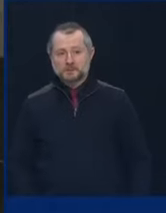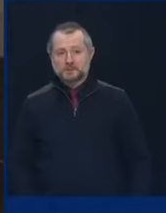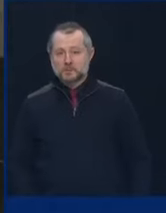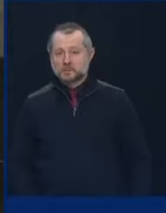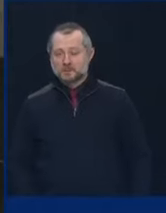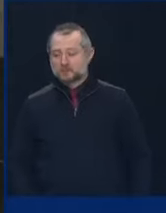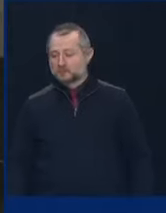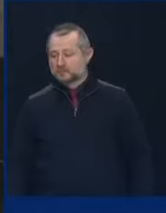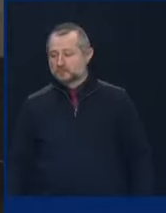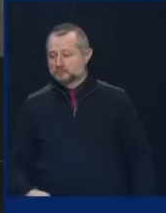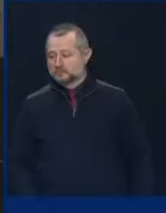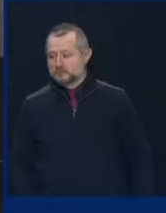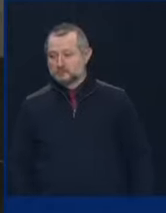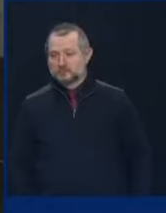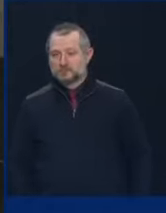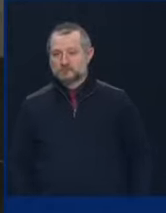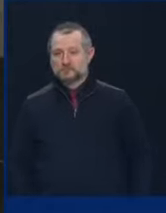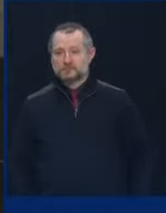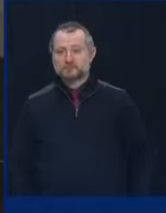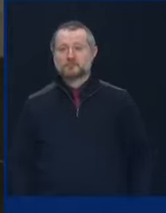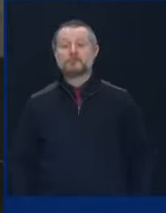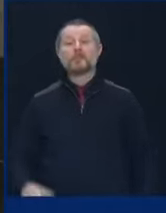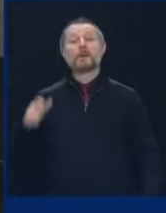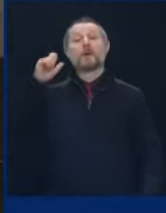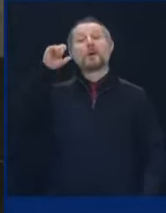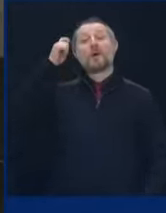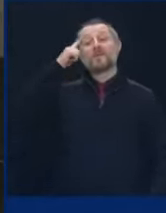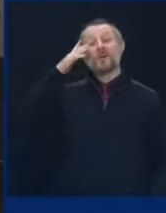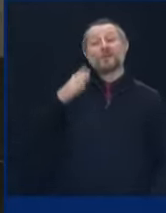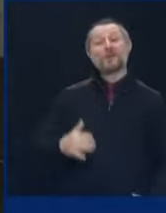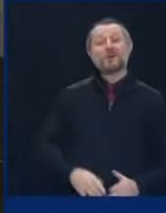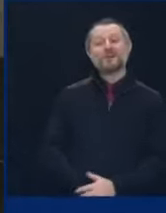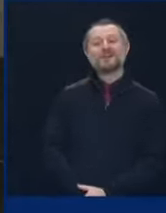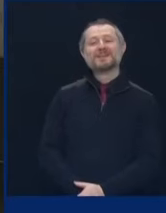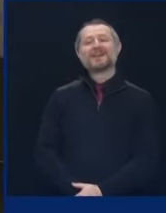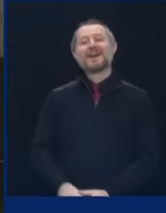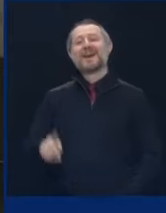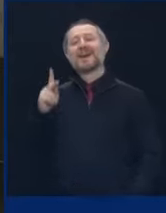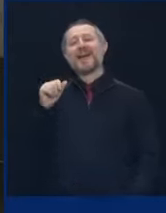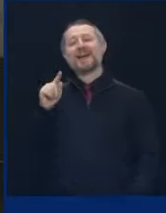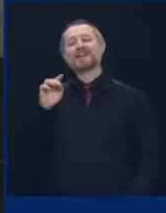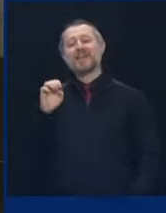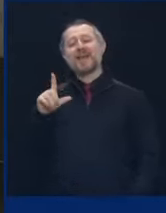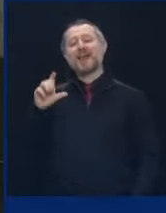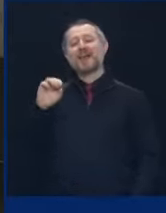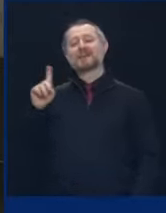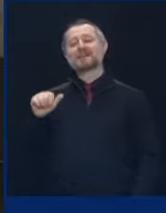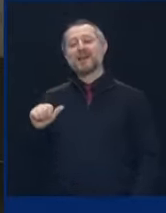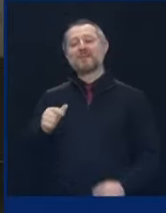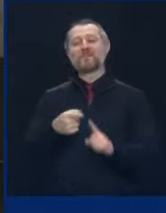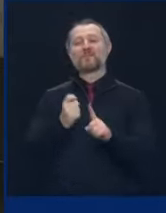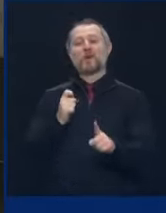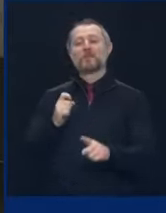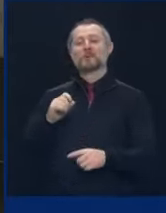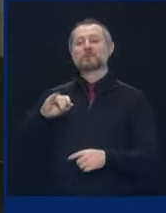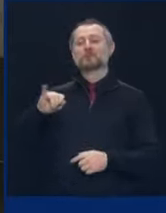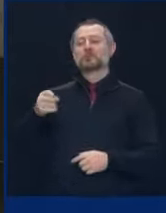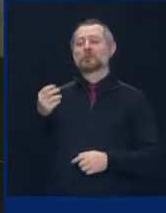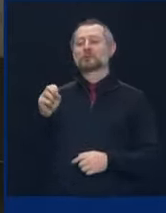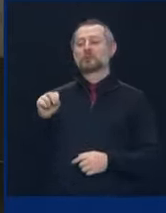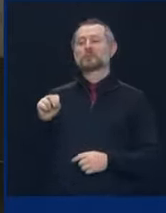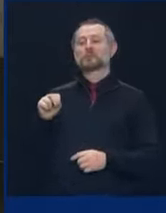Okay, no Governor, questions. Governor, you now have Kate Lisa from Johnson Newspapers. Kate, your line is now open. Please unmute your microphone.